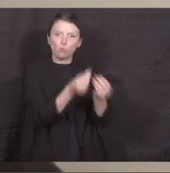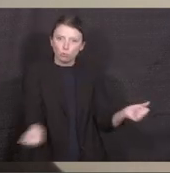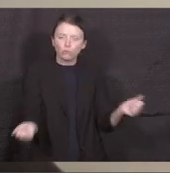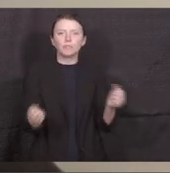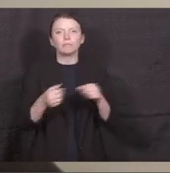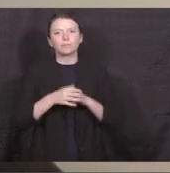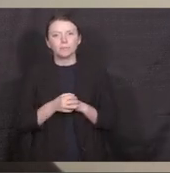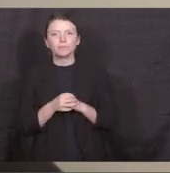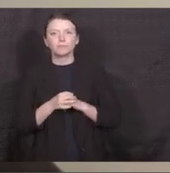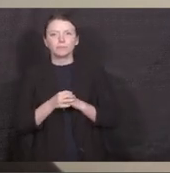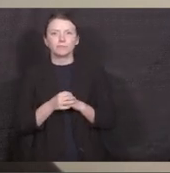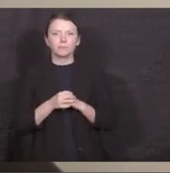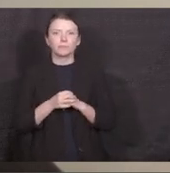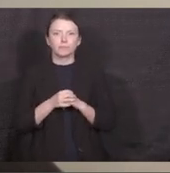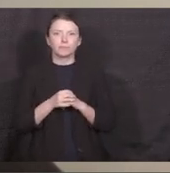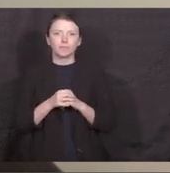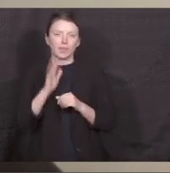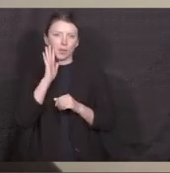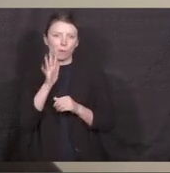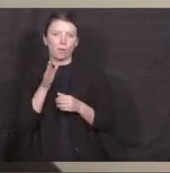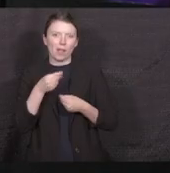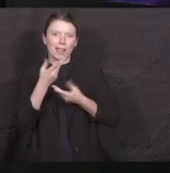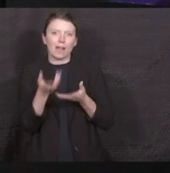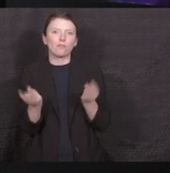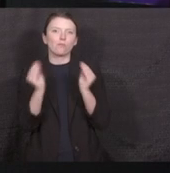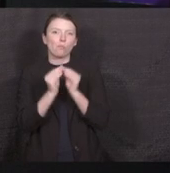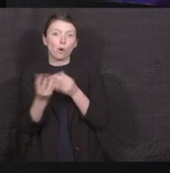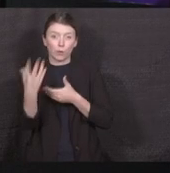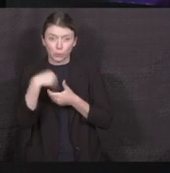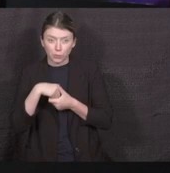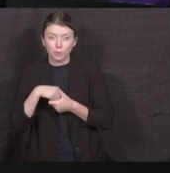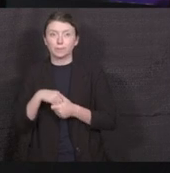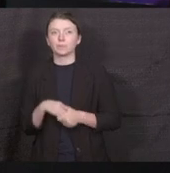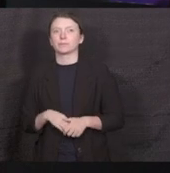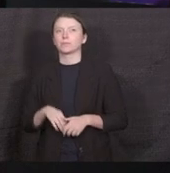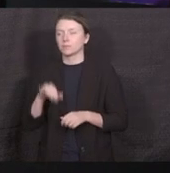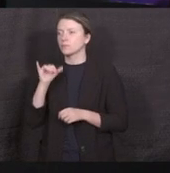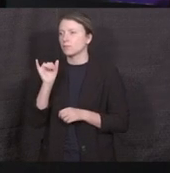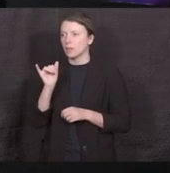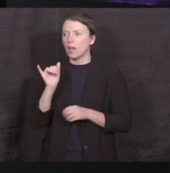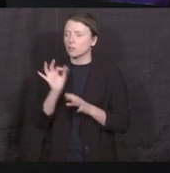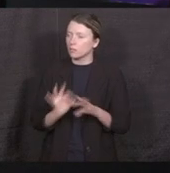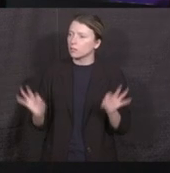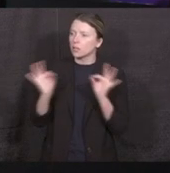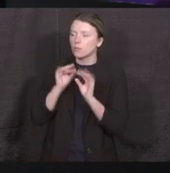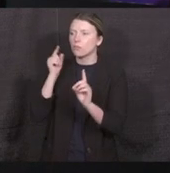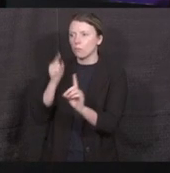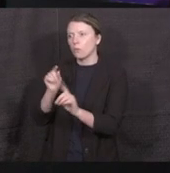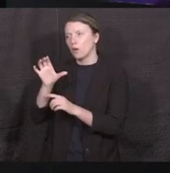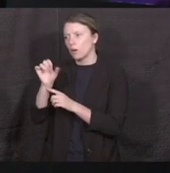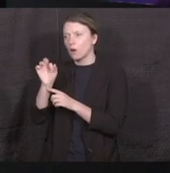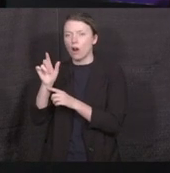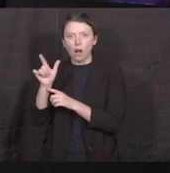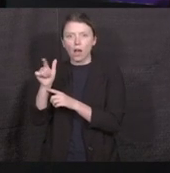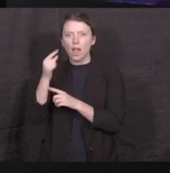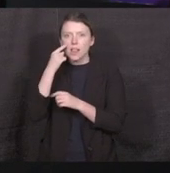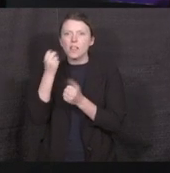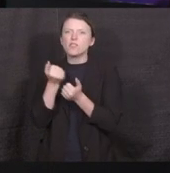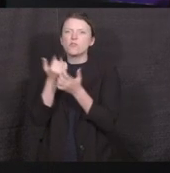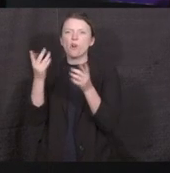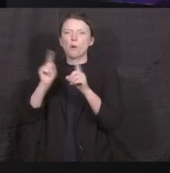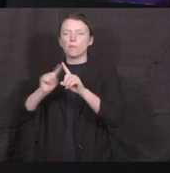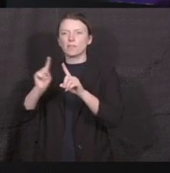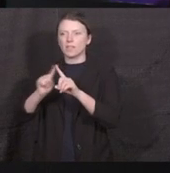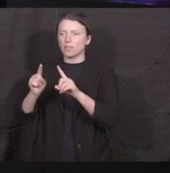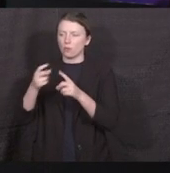that, you know, results in more inclusion. That's a super important point, I think, Carl. There's so much to unpack. This